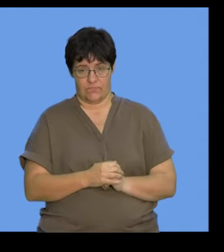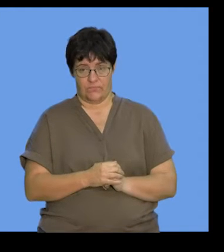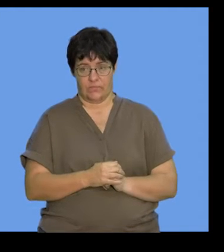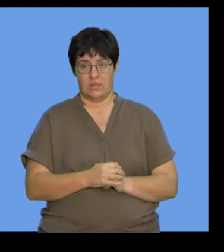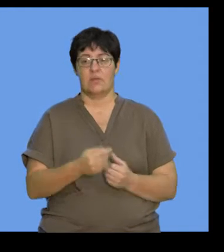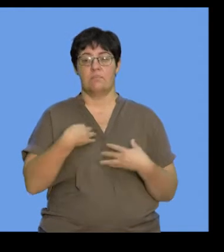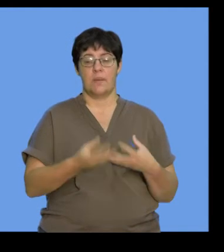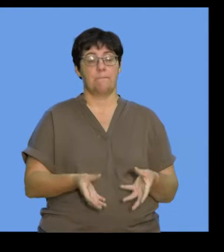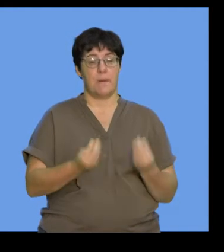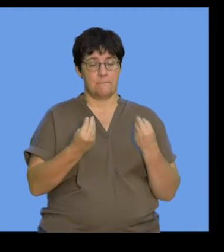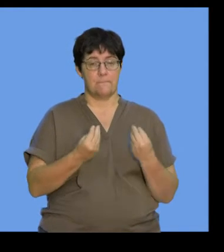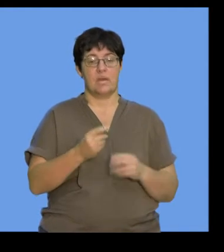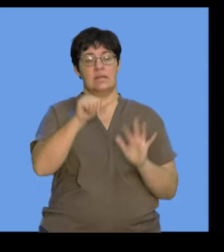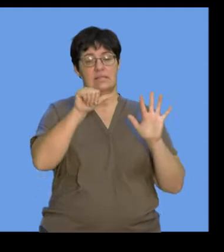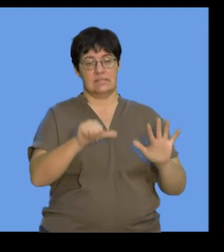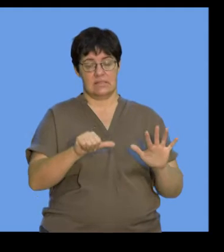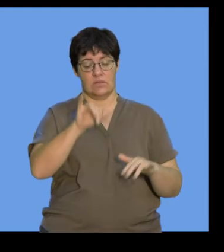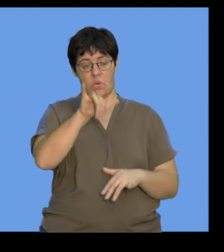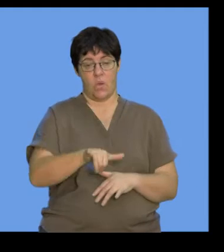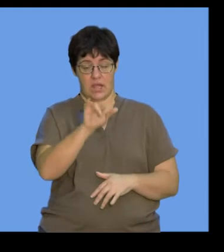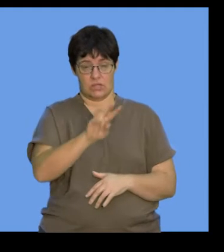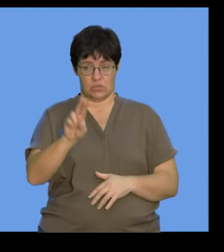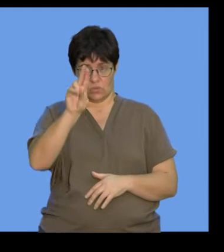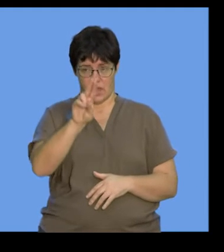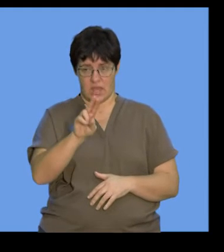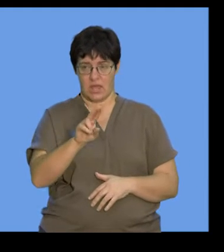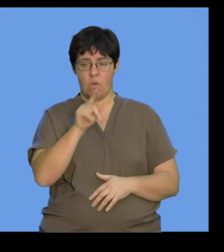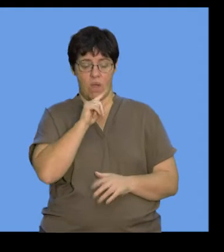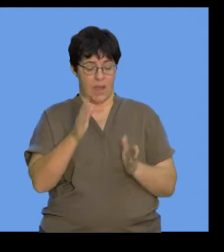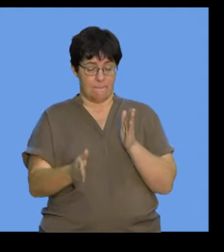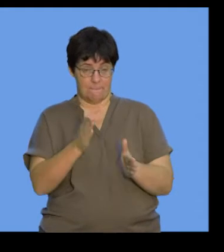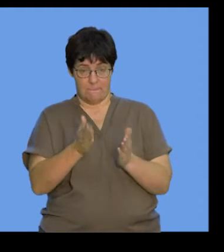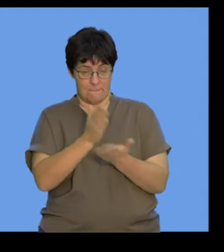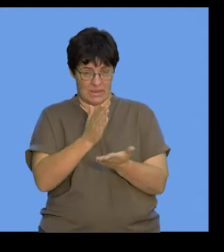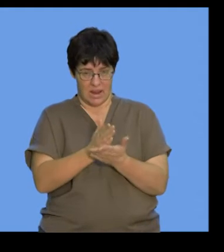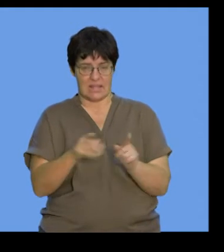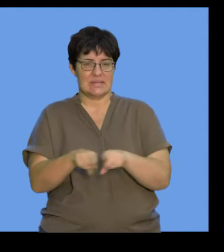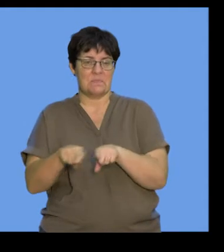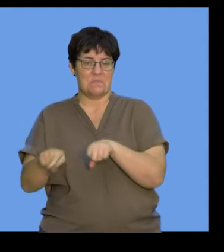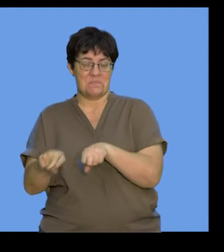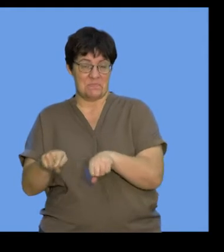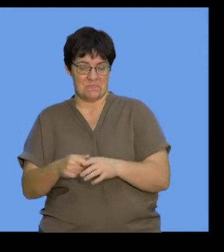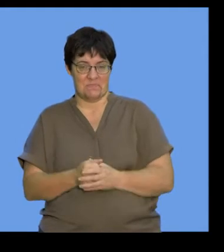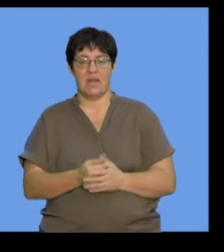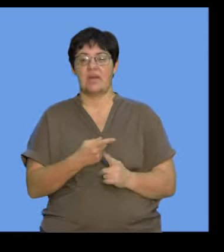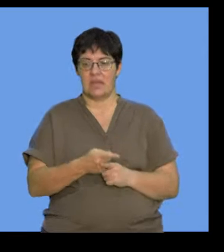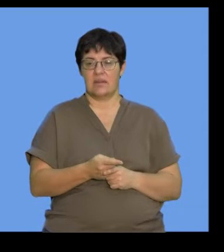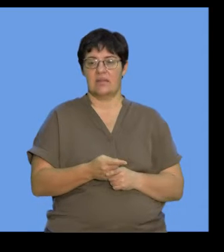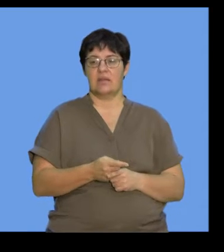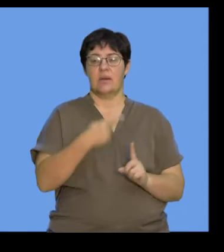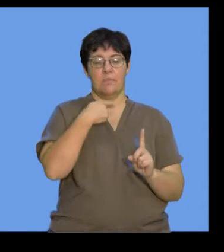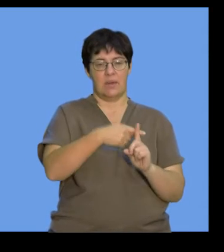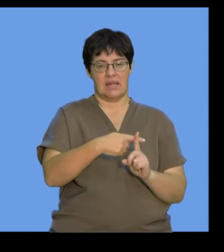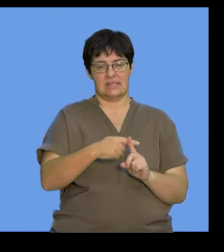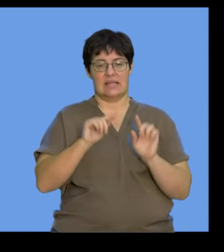4. And this will end up being 6y squared, because the two middle terms are like terms. It